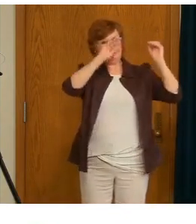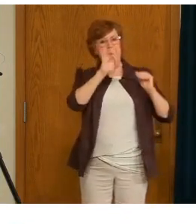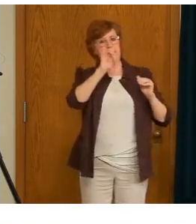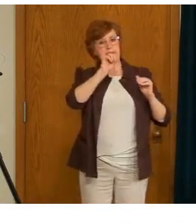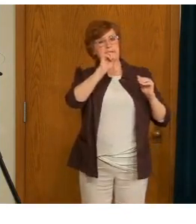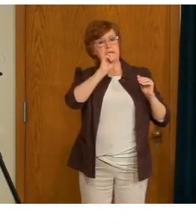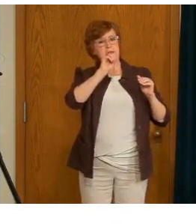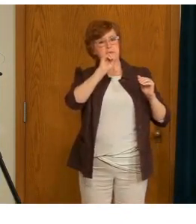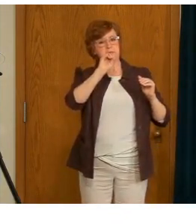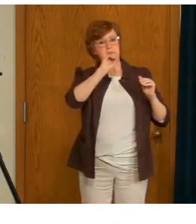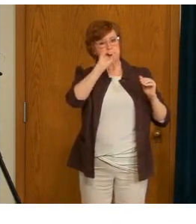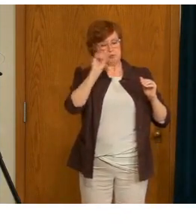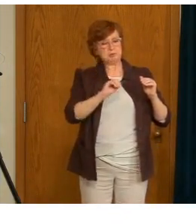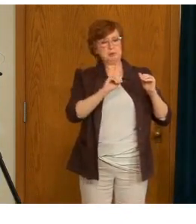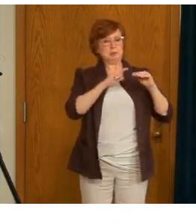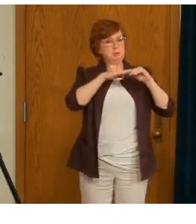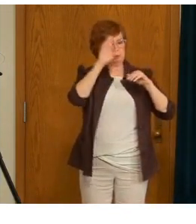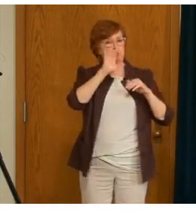seniors.